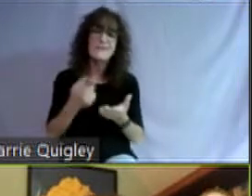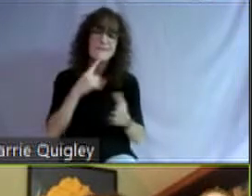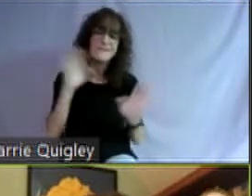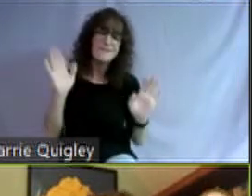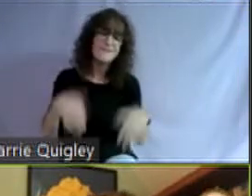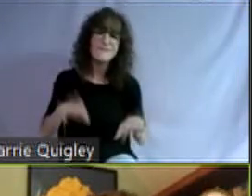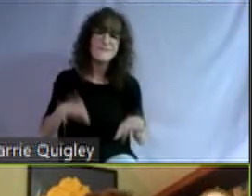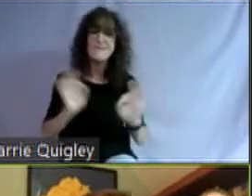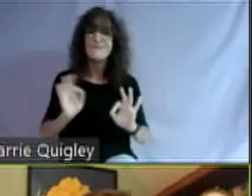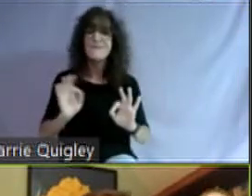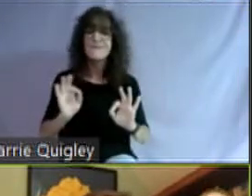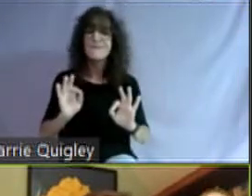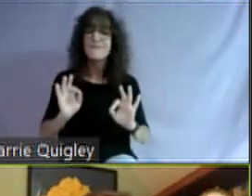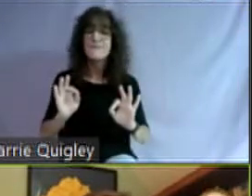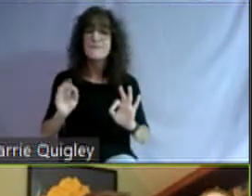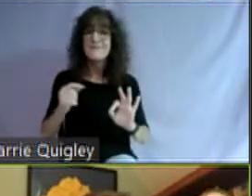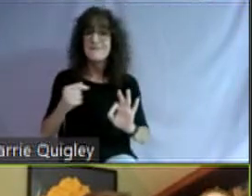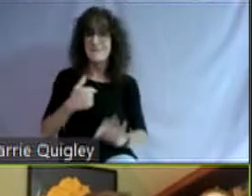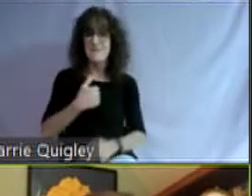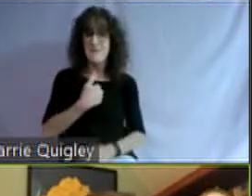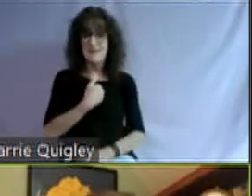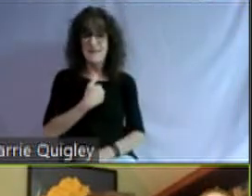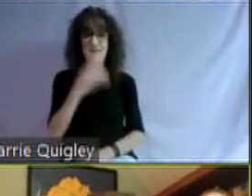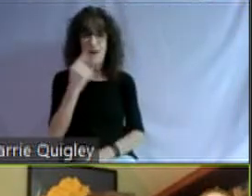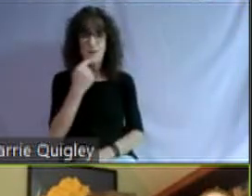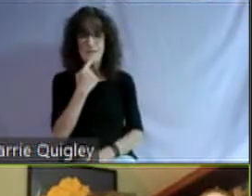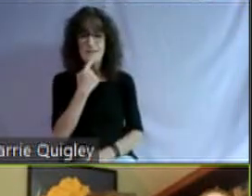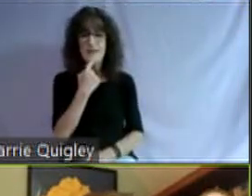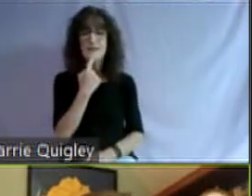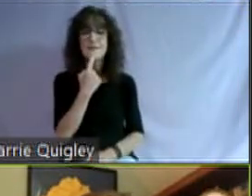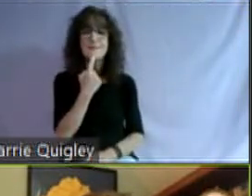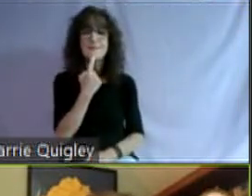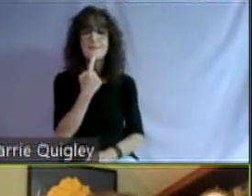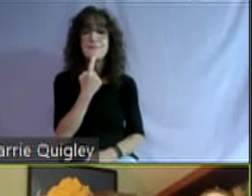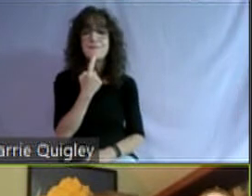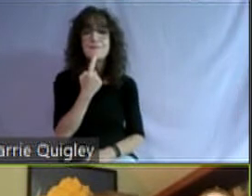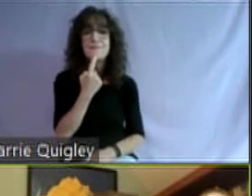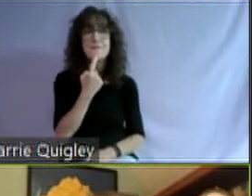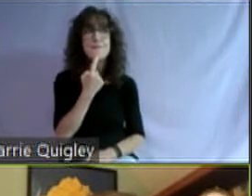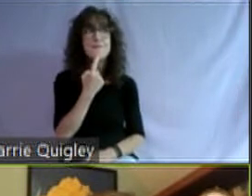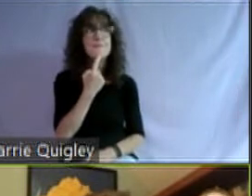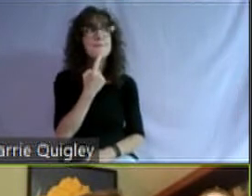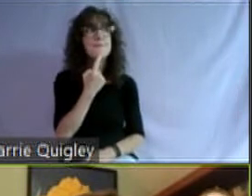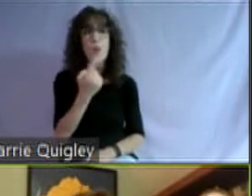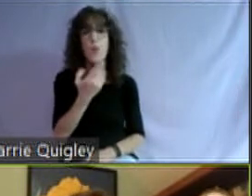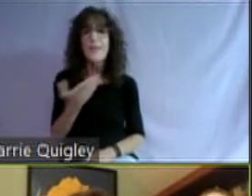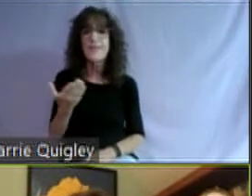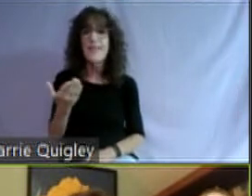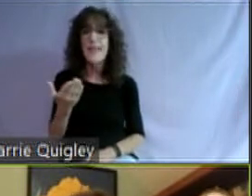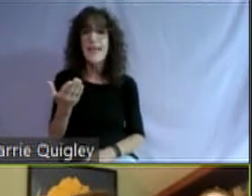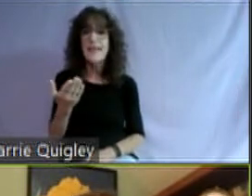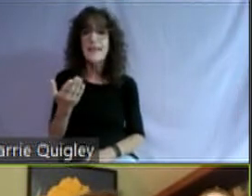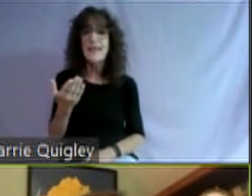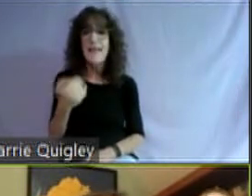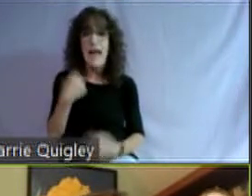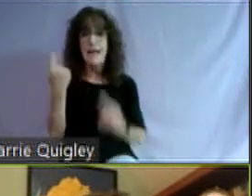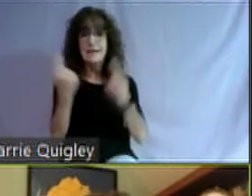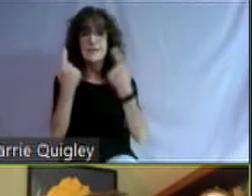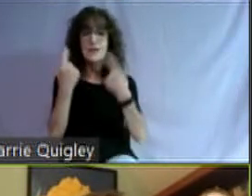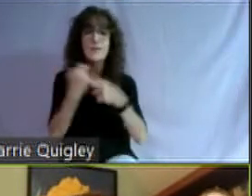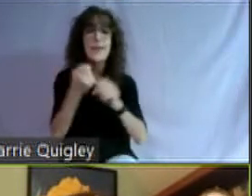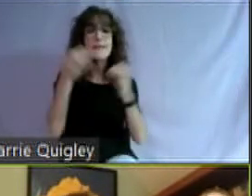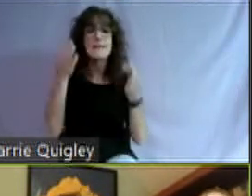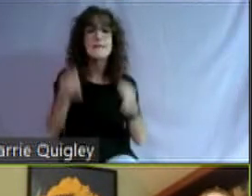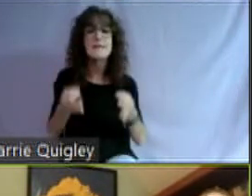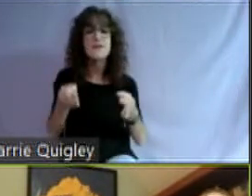And I would have to say that one of the things that I considered in this decision, and I will